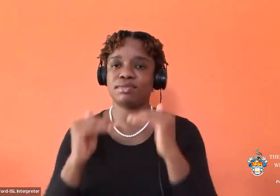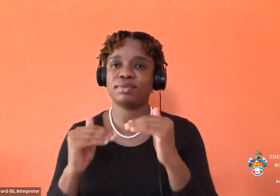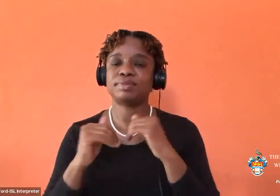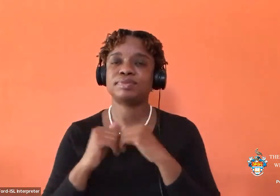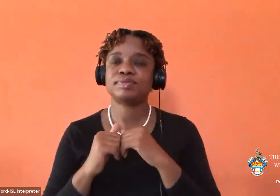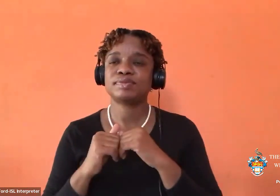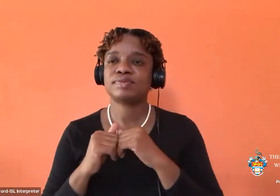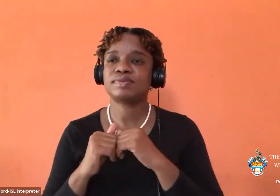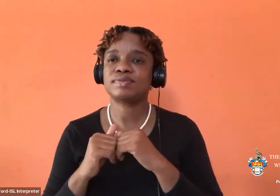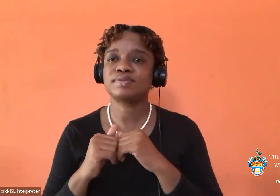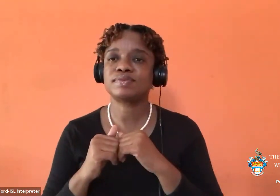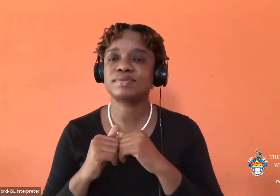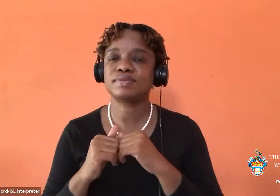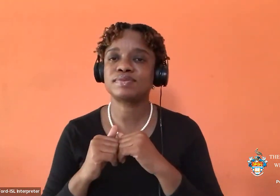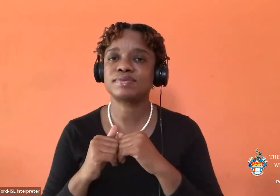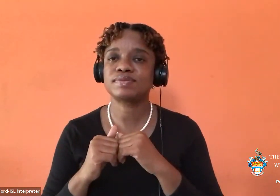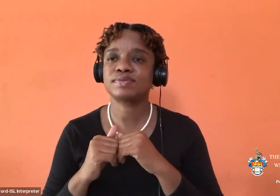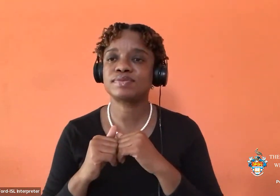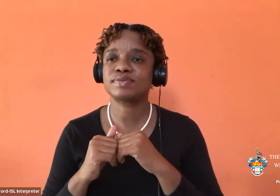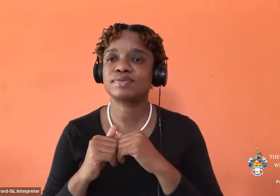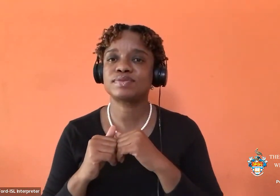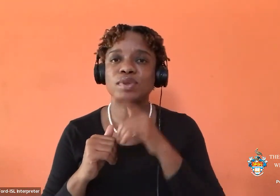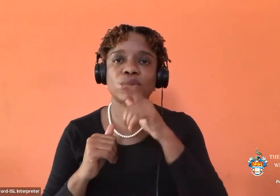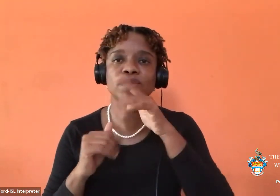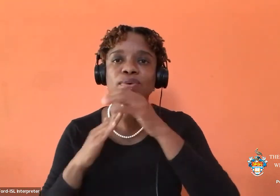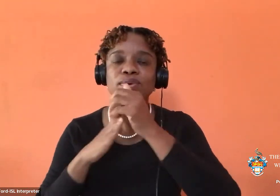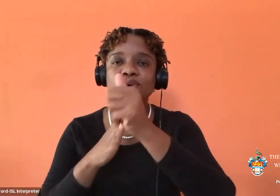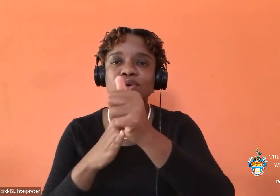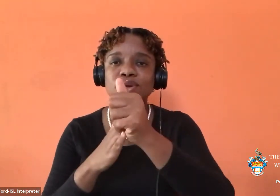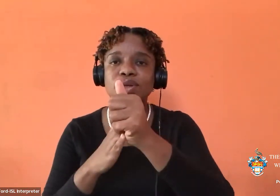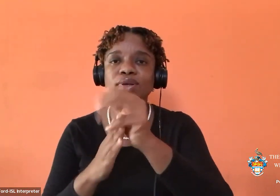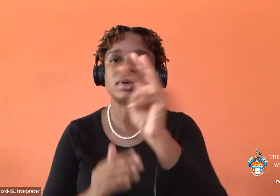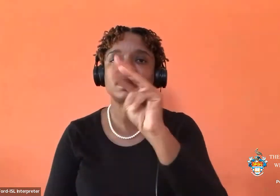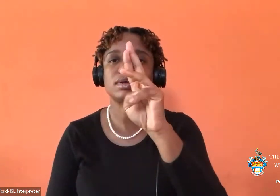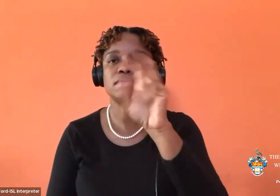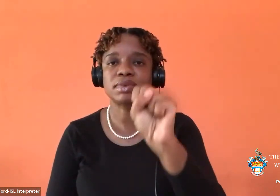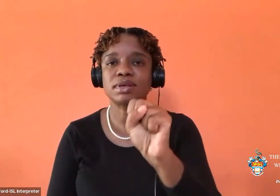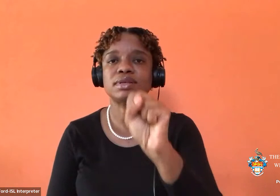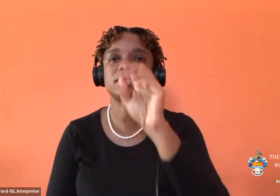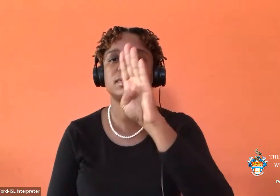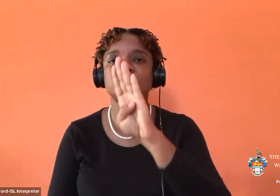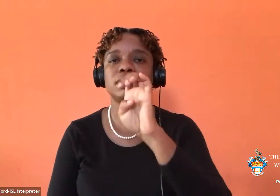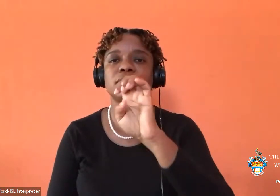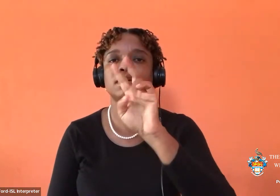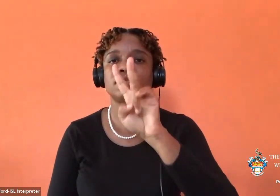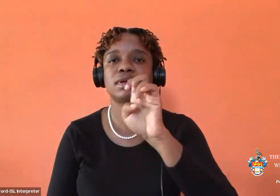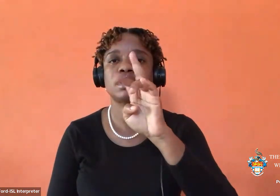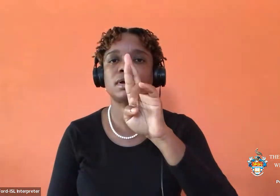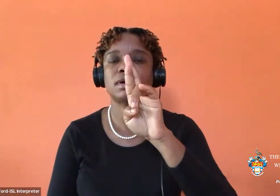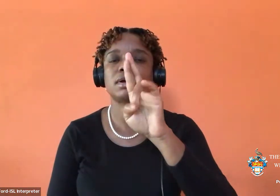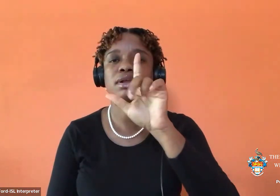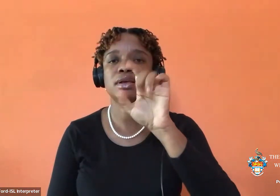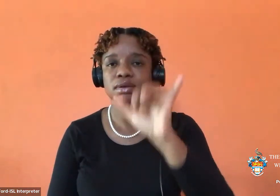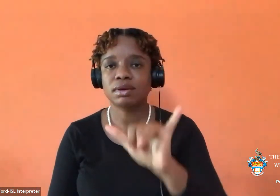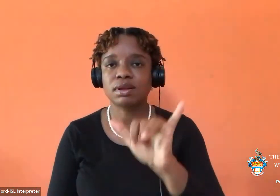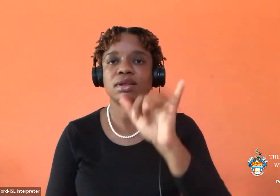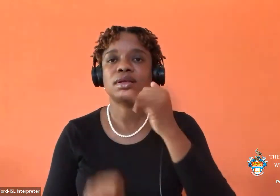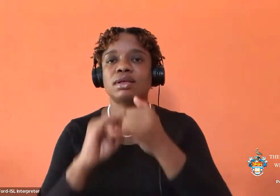is going to be led by Mrs. Beverly Reynolds, and I'll now hand over to her.